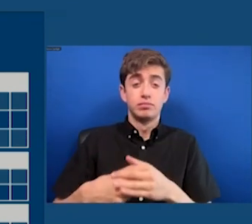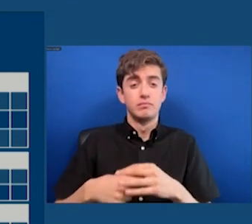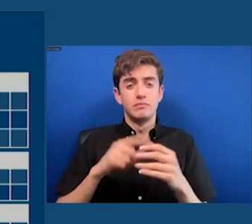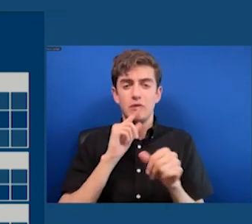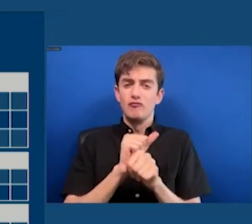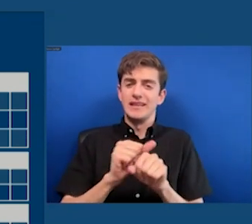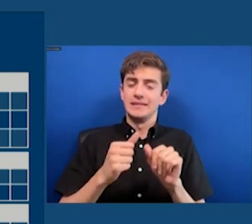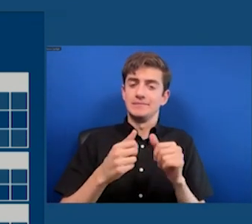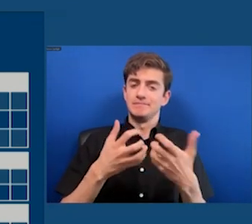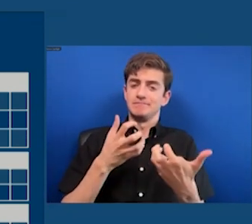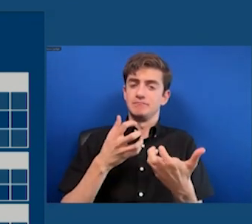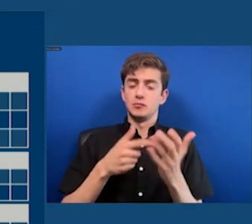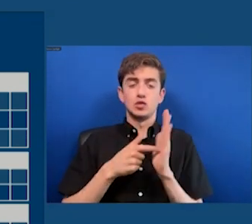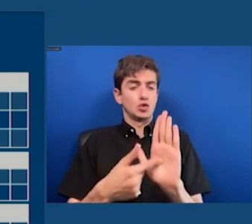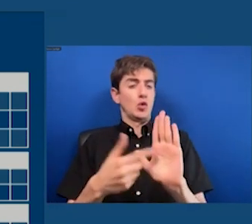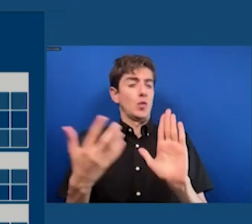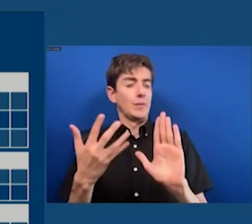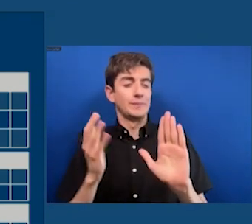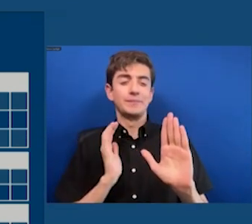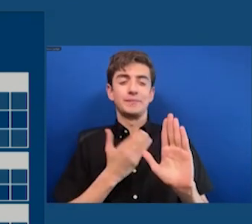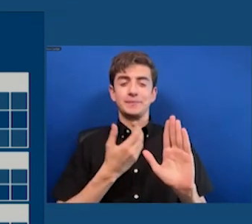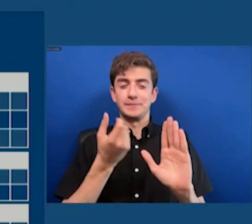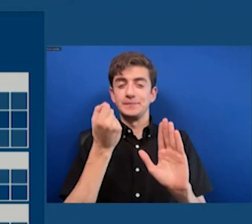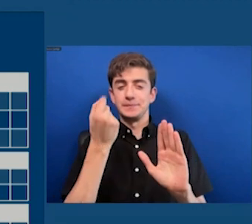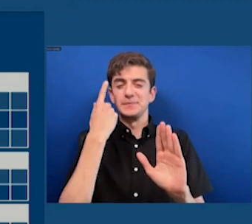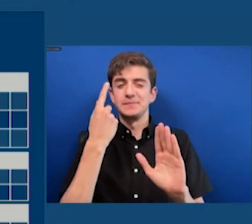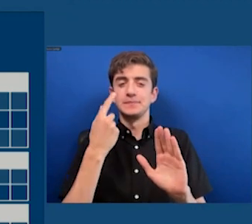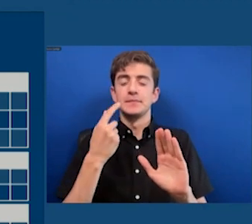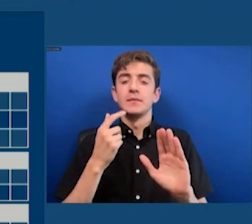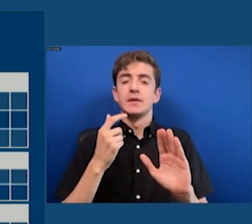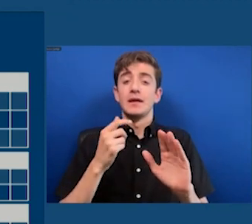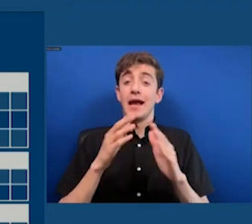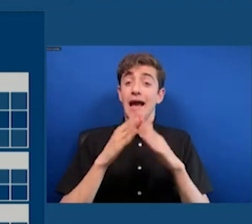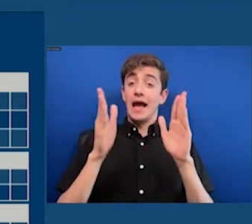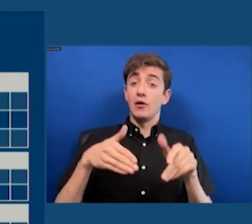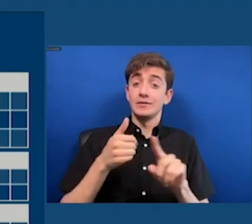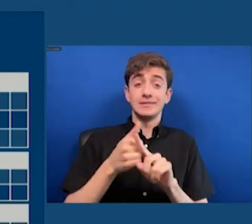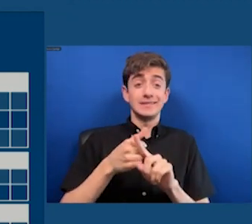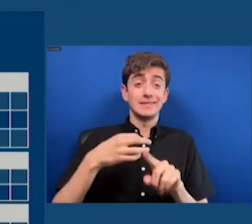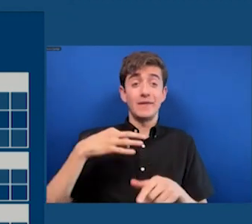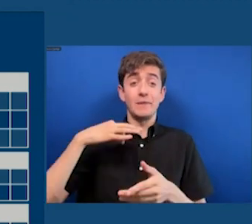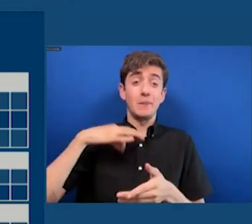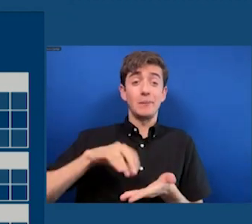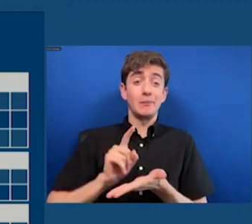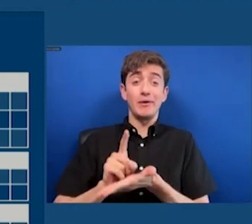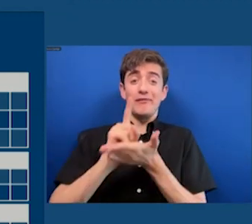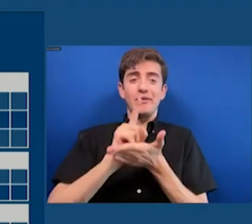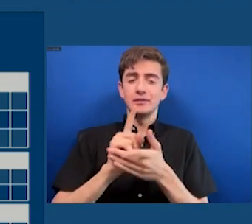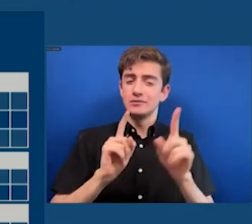understanding that housing is not a privilege, it's a right.